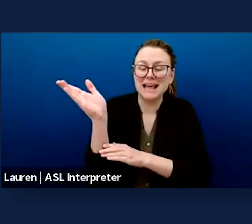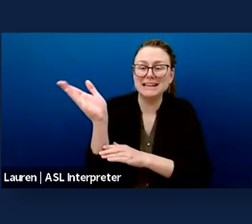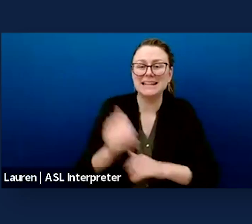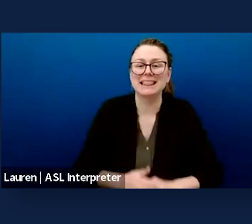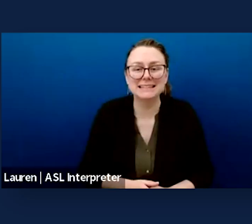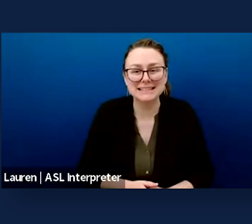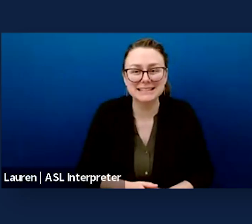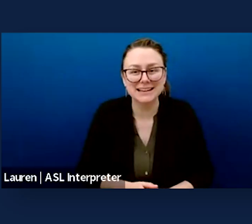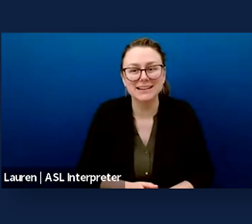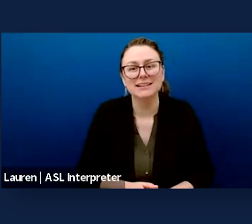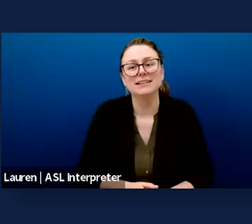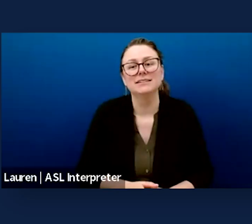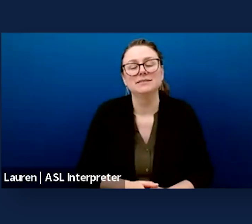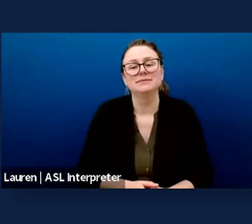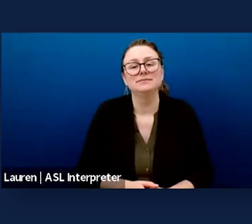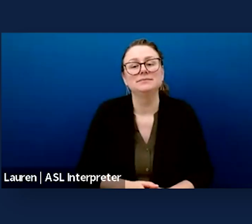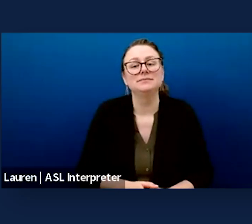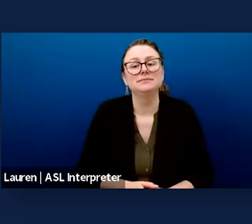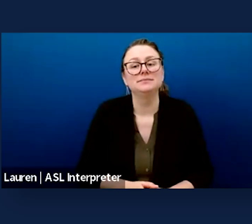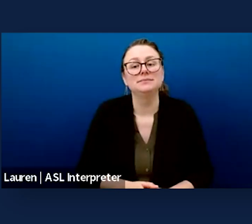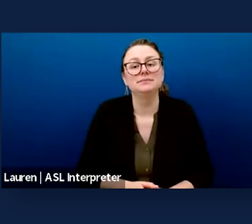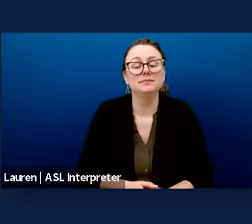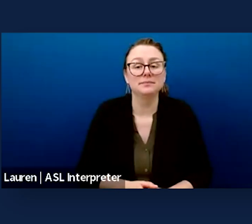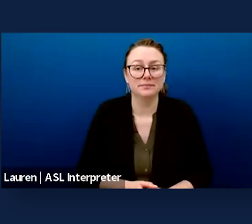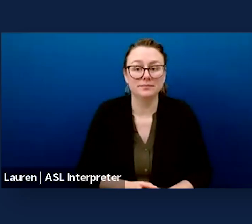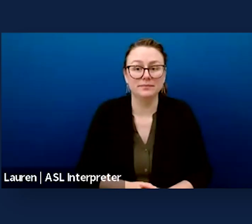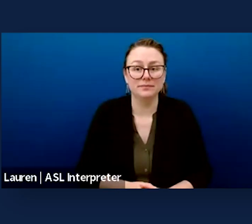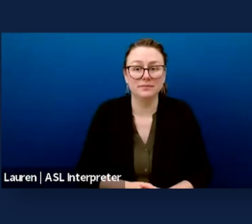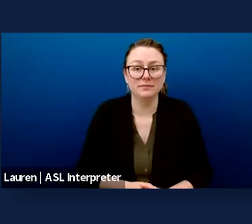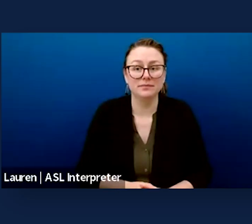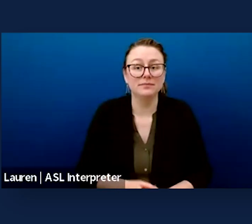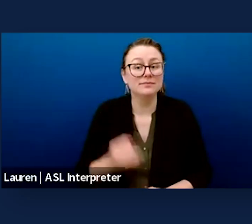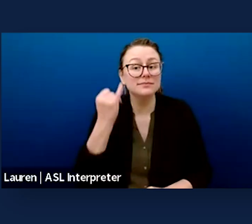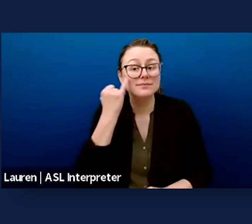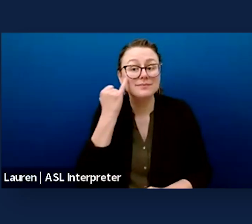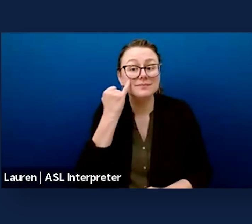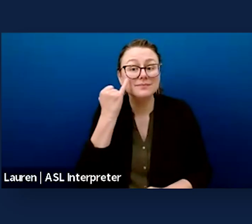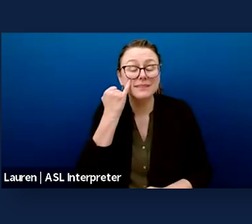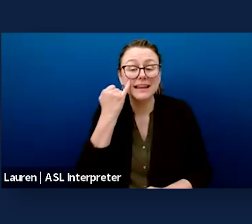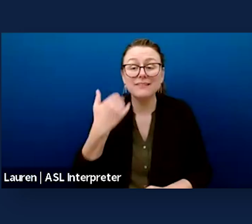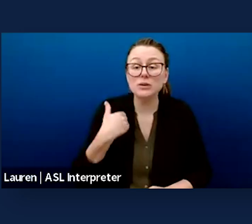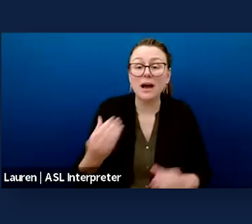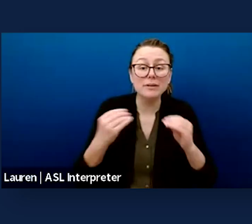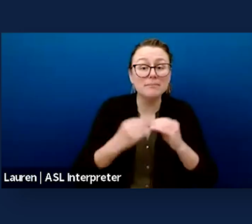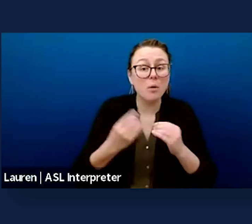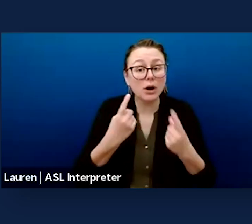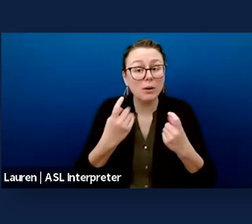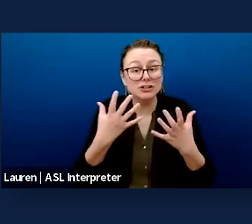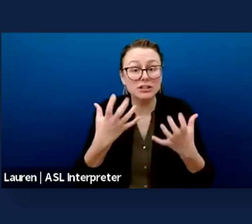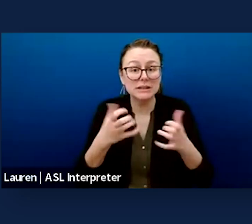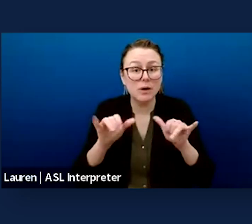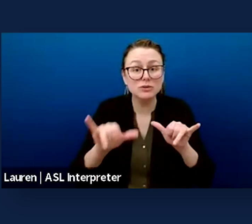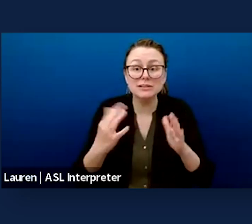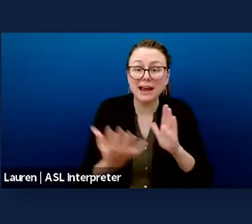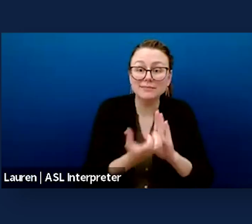And finally, invite those who would like to have a few more questions and would like to